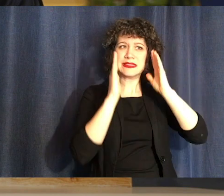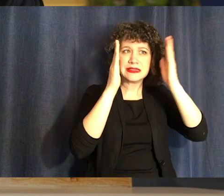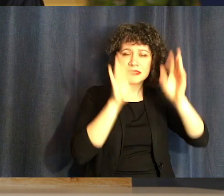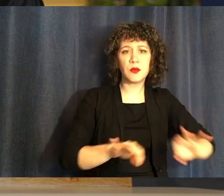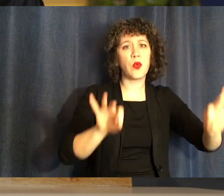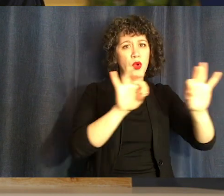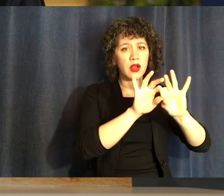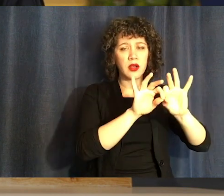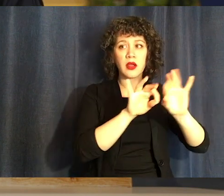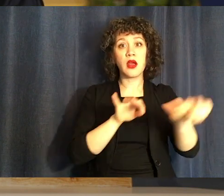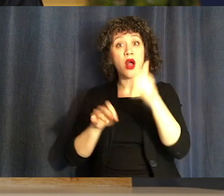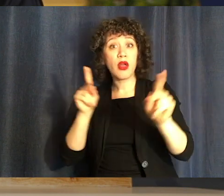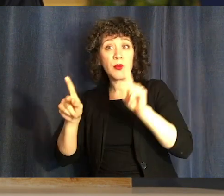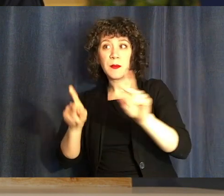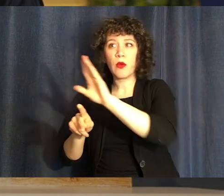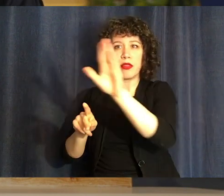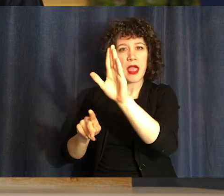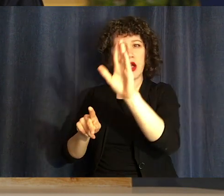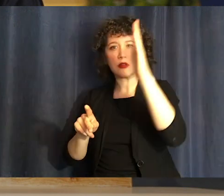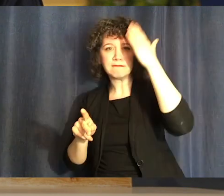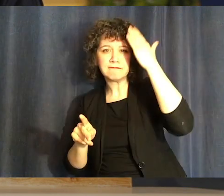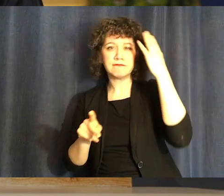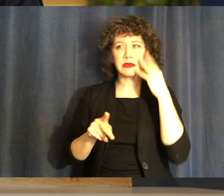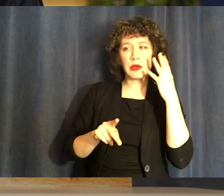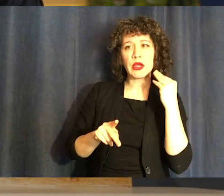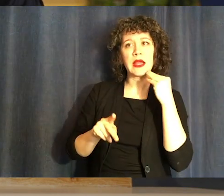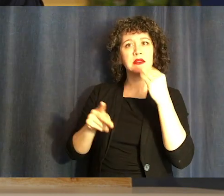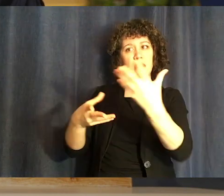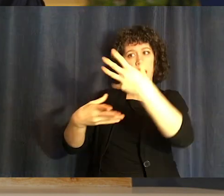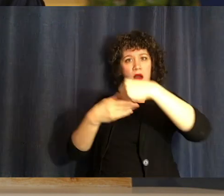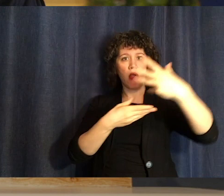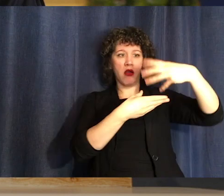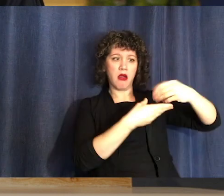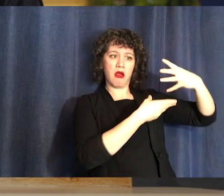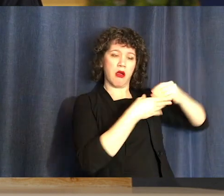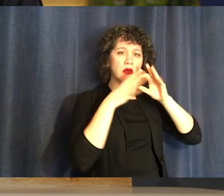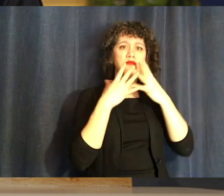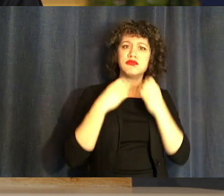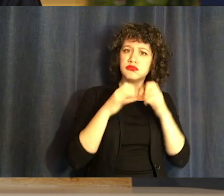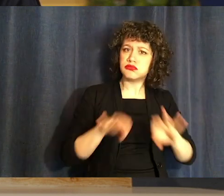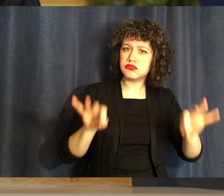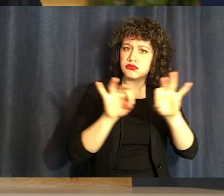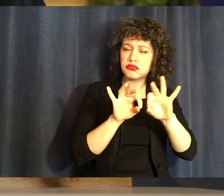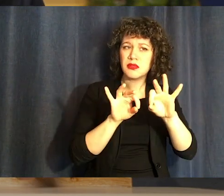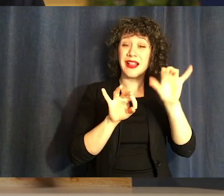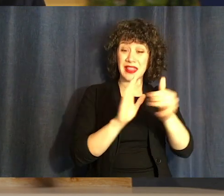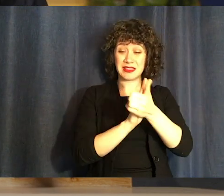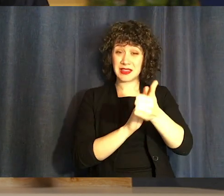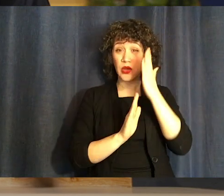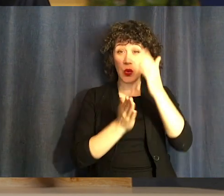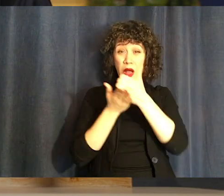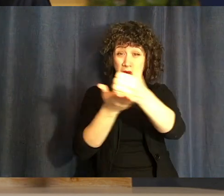others bring to the table and how we must work together to find new and unique solutions to problems. This is a skill that will help all of